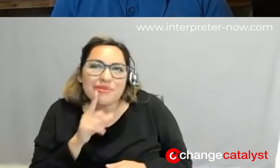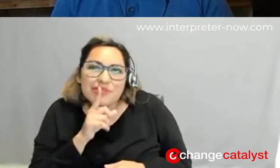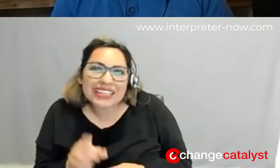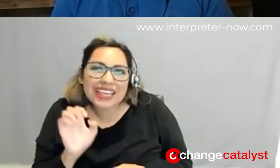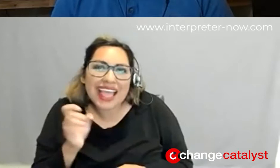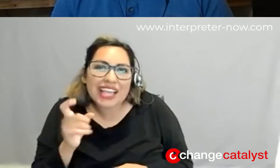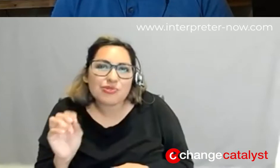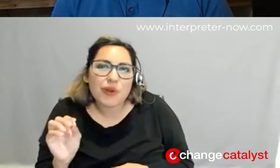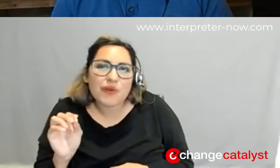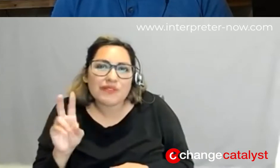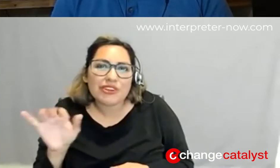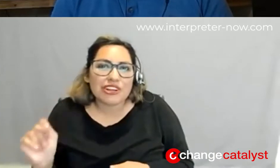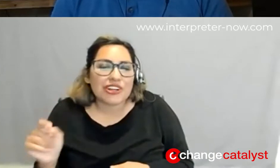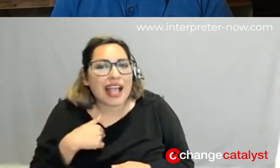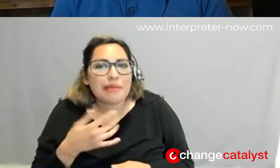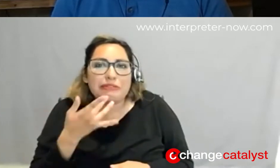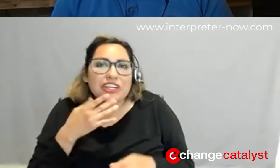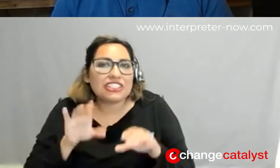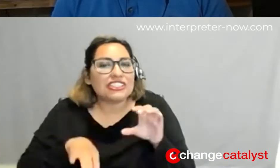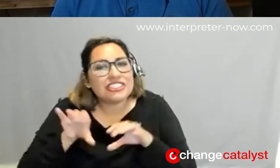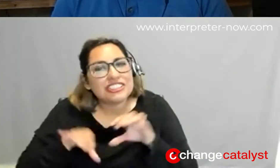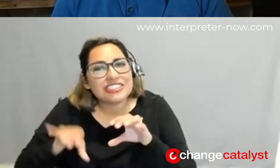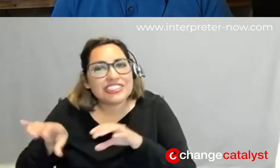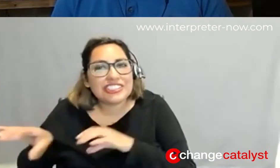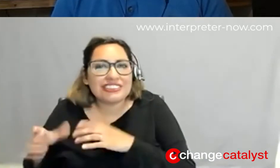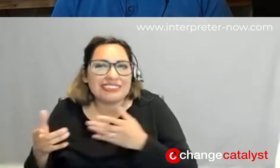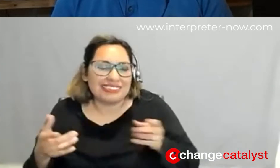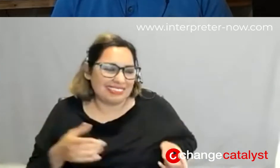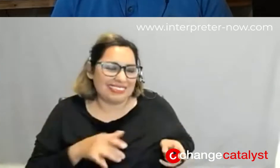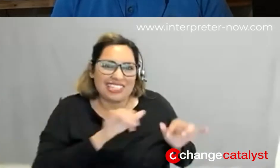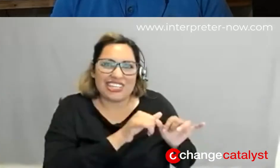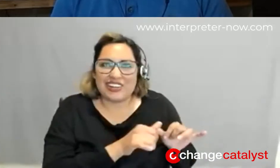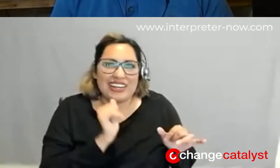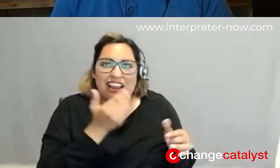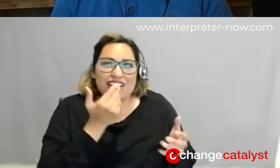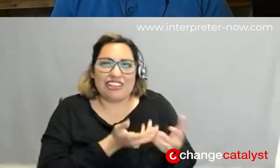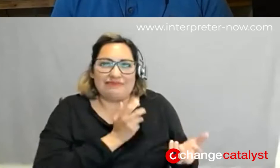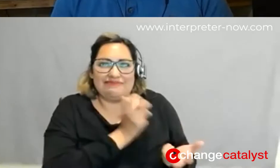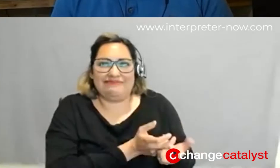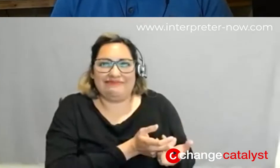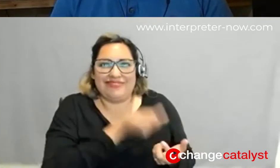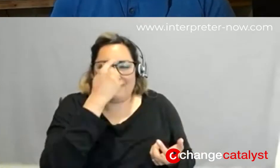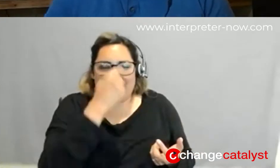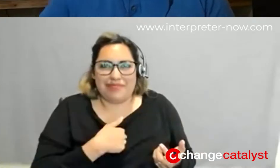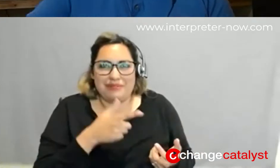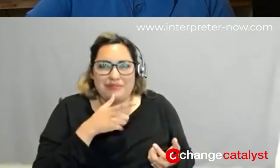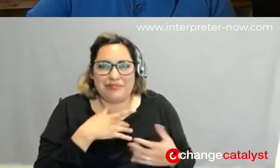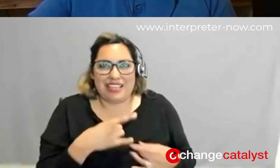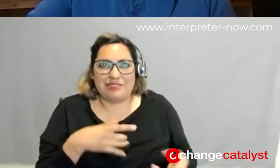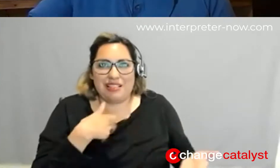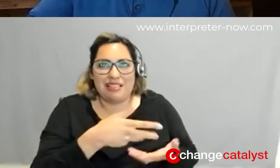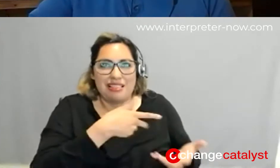chatty Cathy, and that just didn't work well in what I was studying. So I switched gears